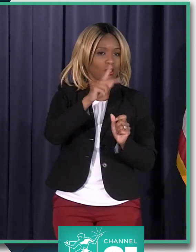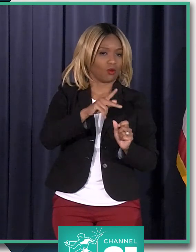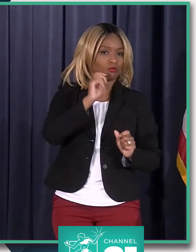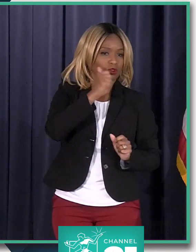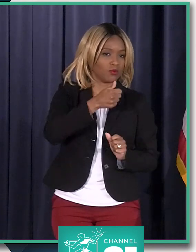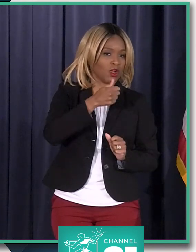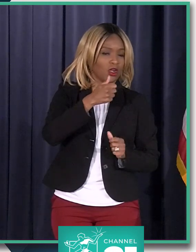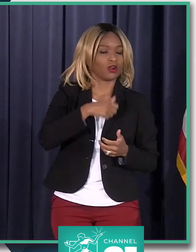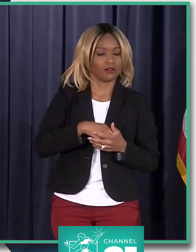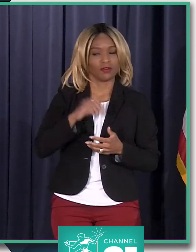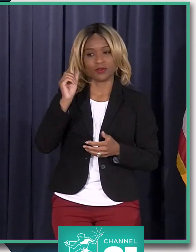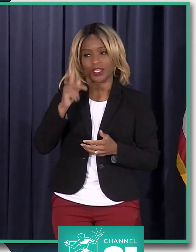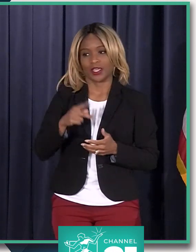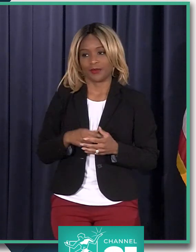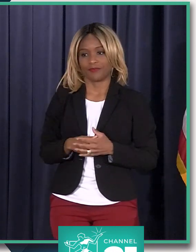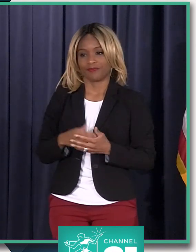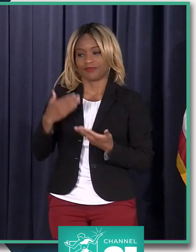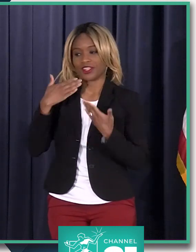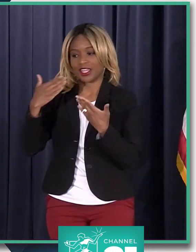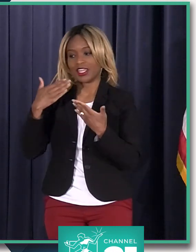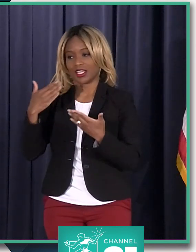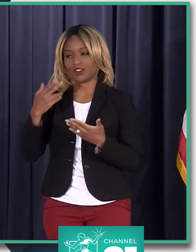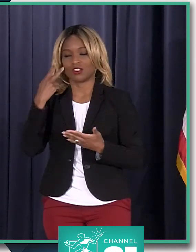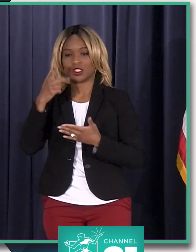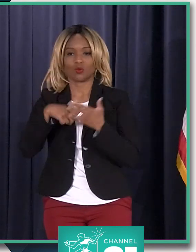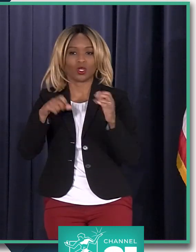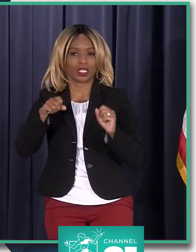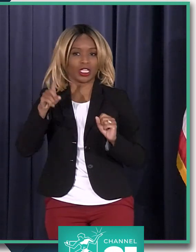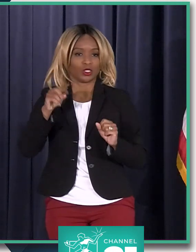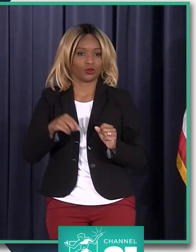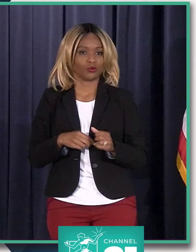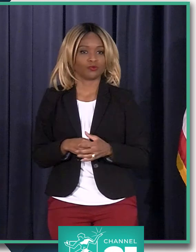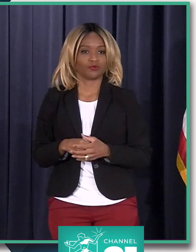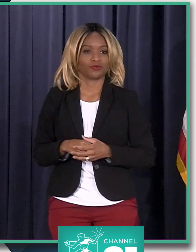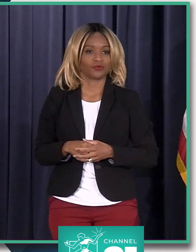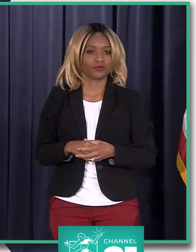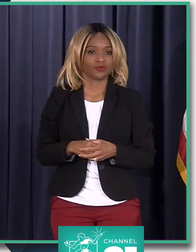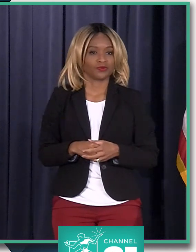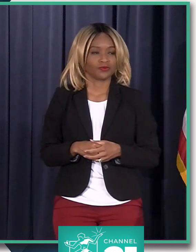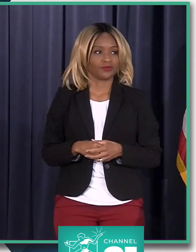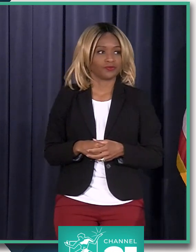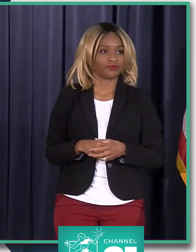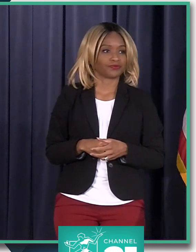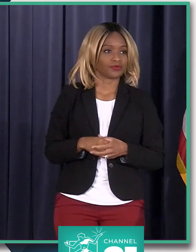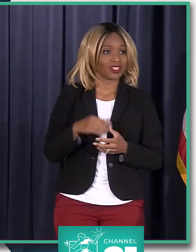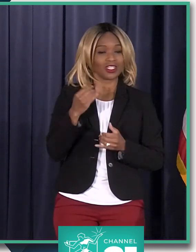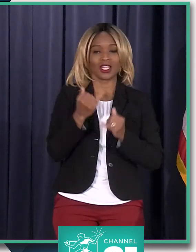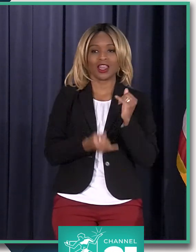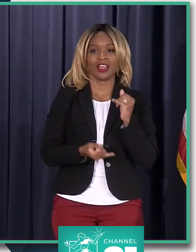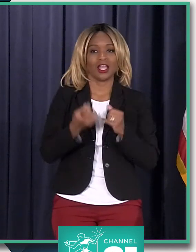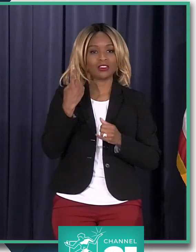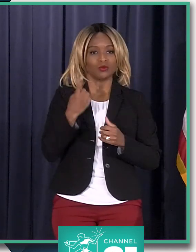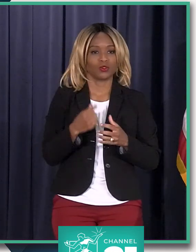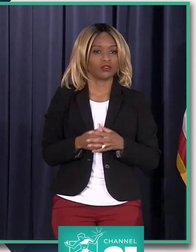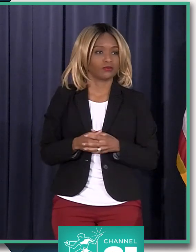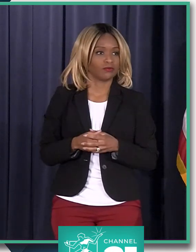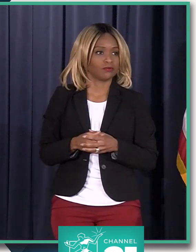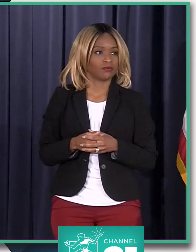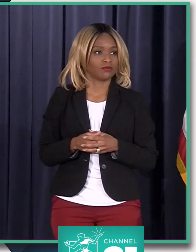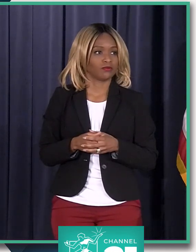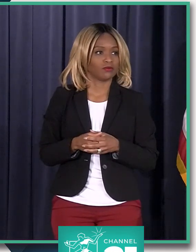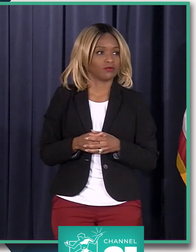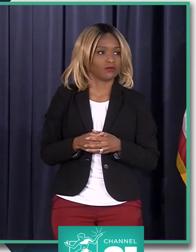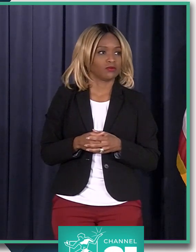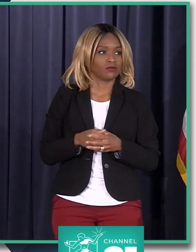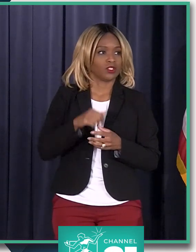out. All right, thank you. We'll see what we can do over there. Okay, last call of the night. Last